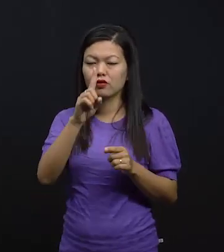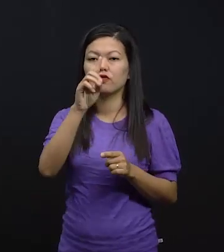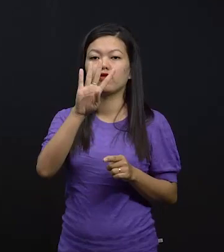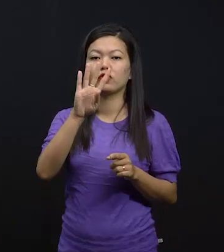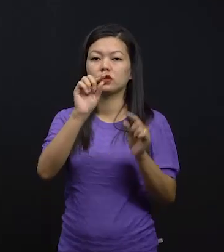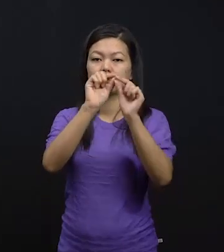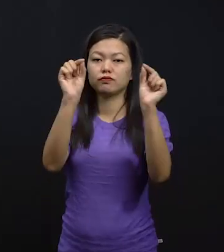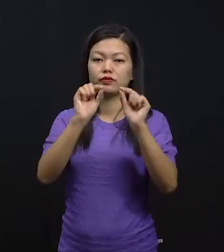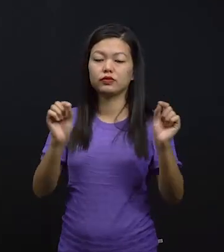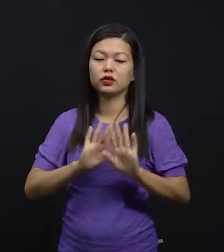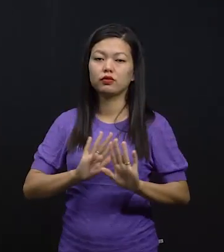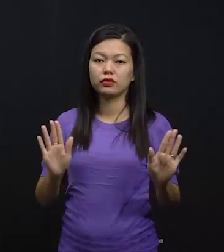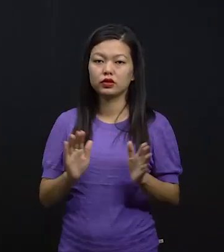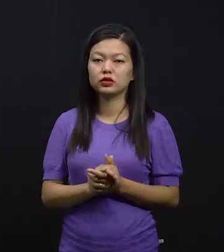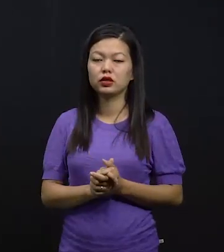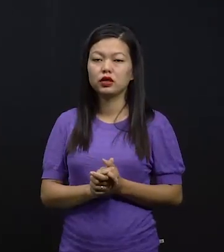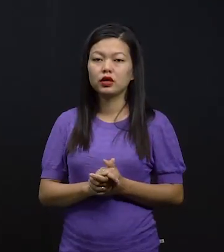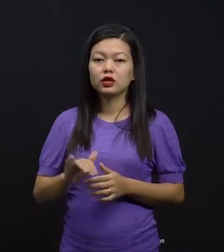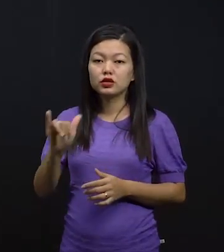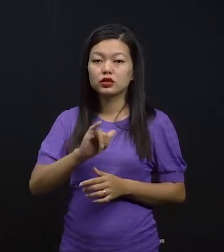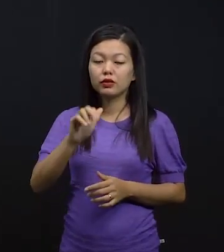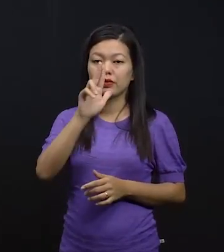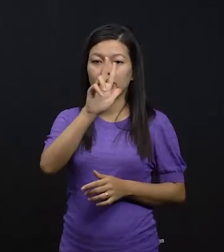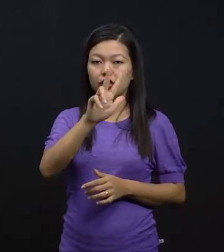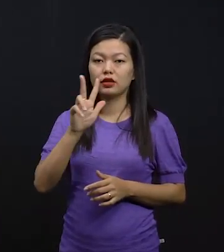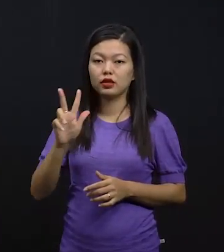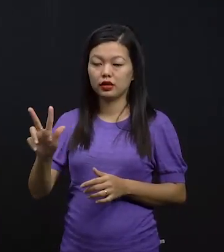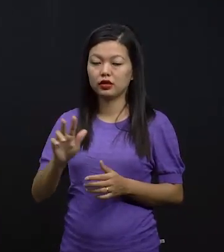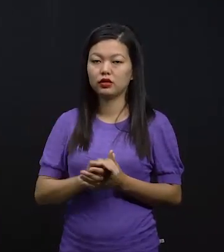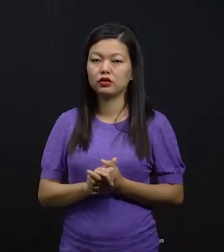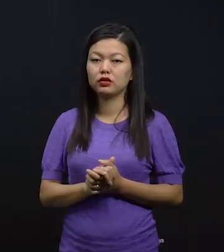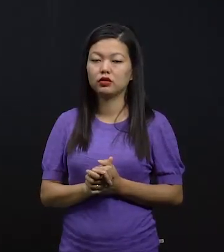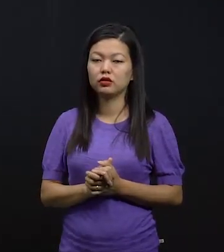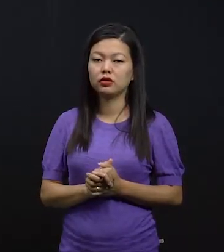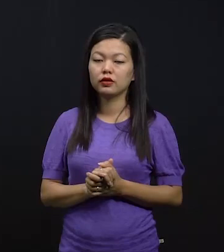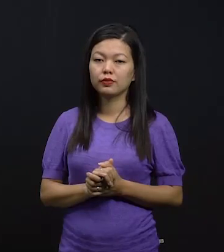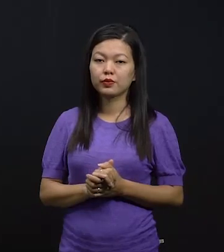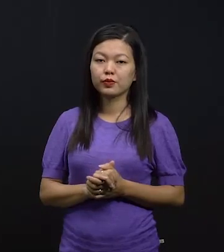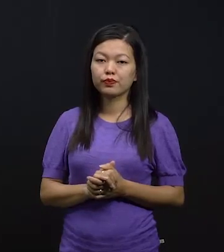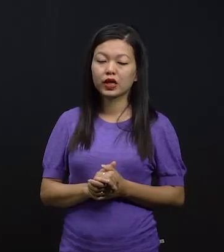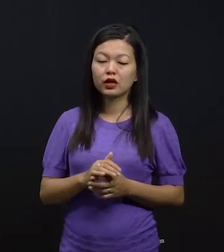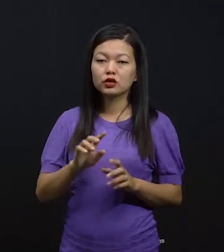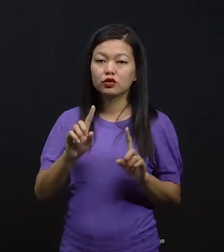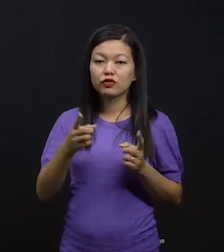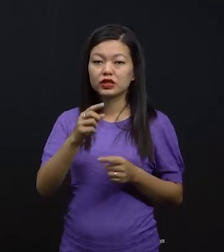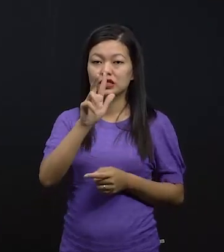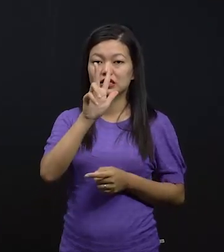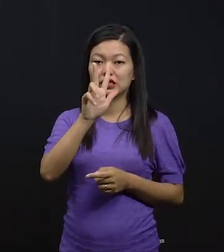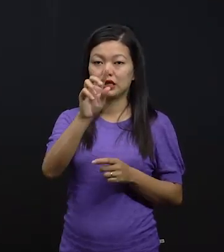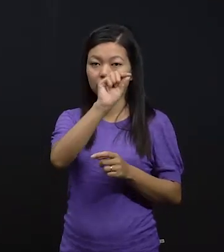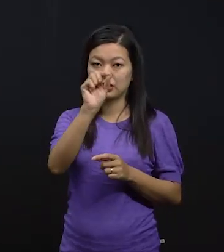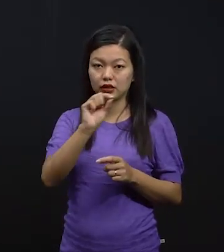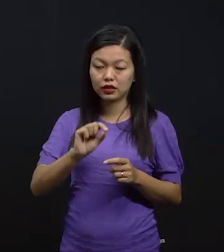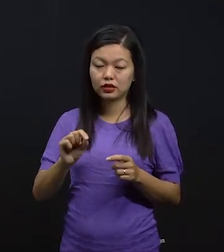8 lines rhyming similarly or rhyming together. We call that as an octet, and another 6 lines that follows